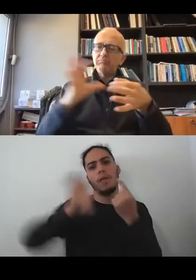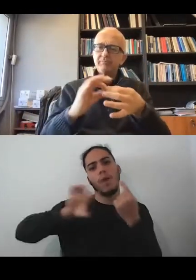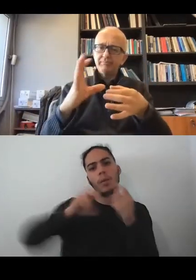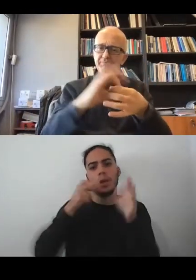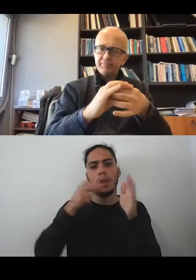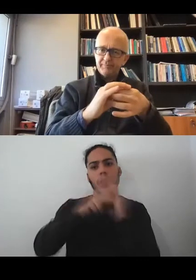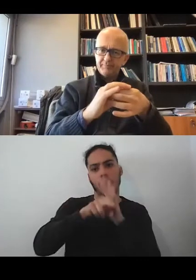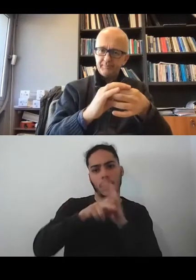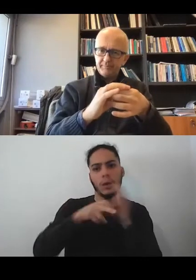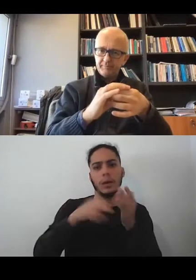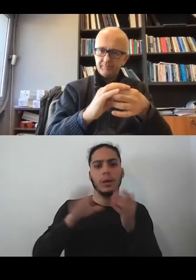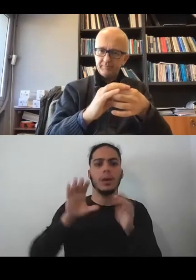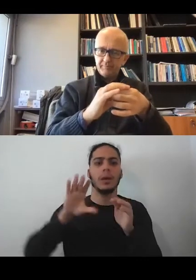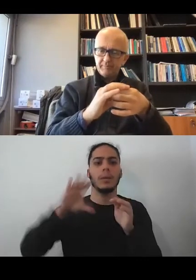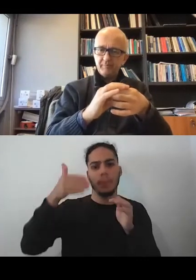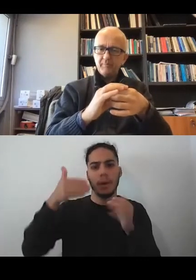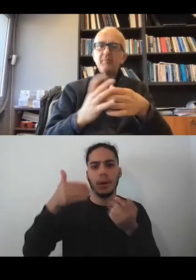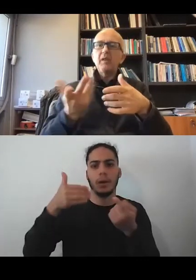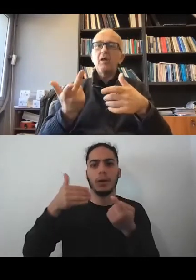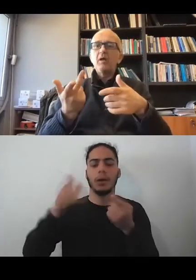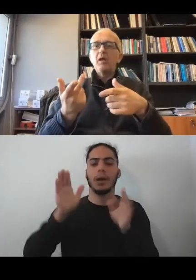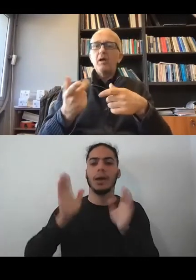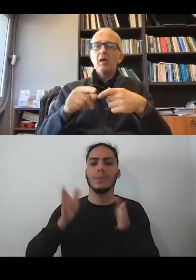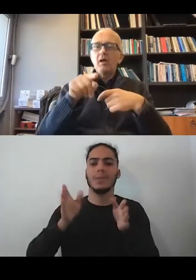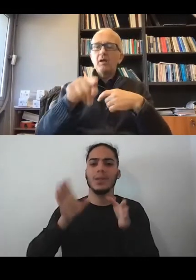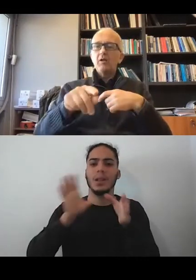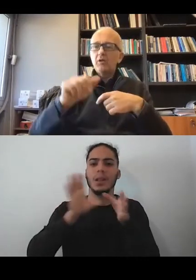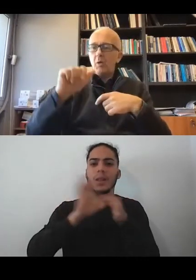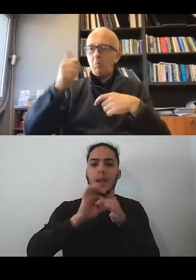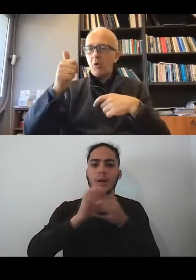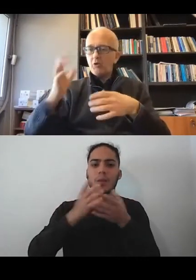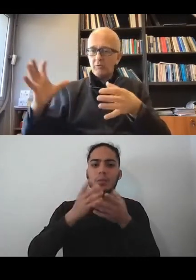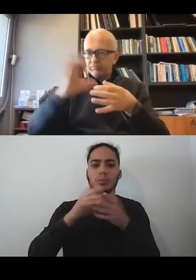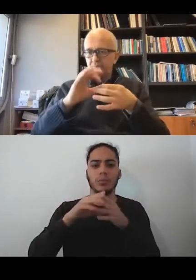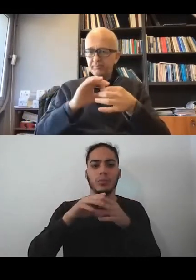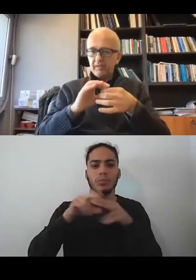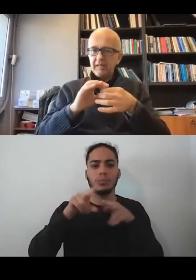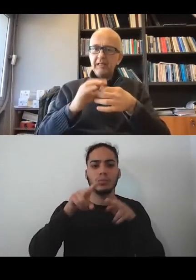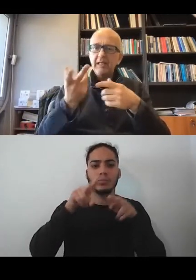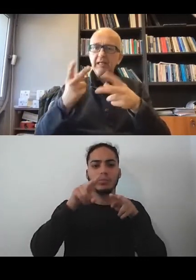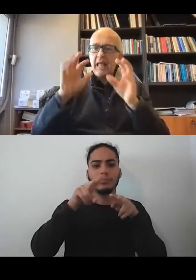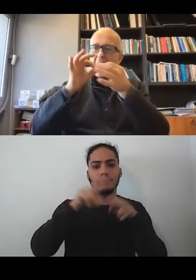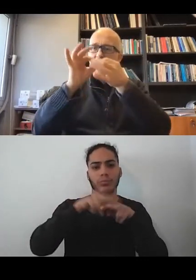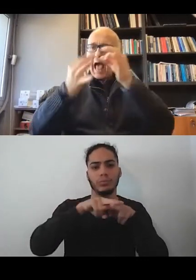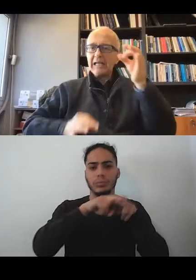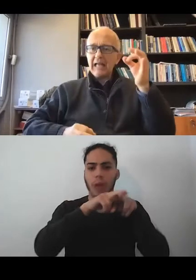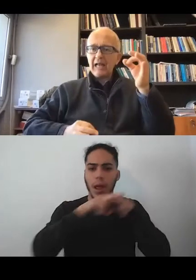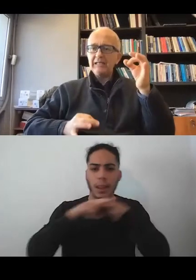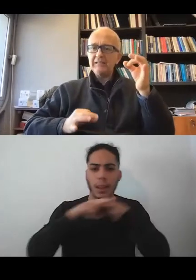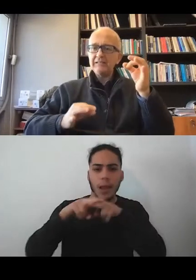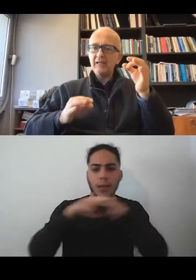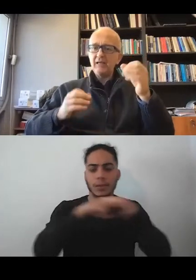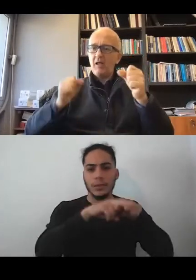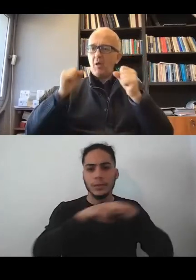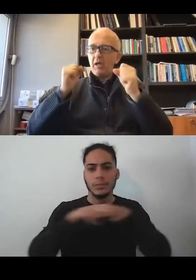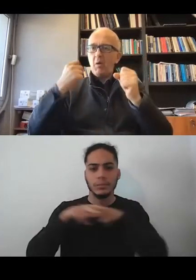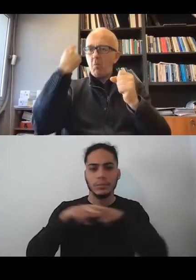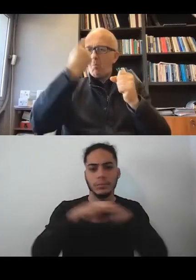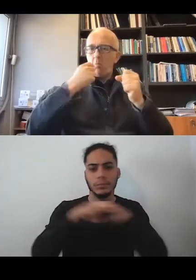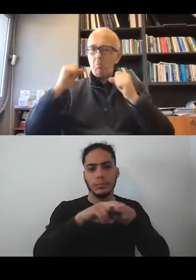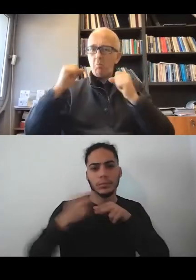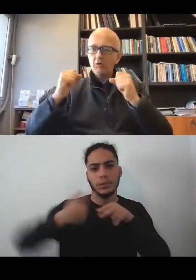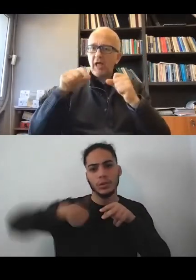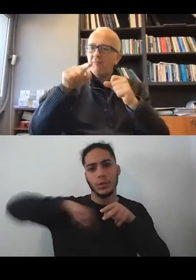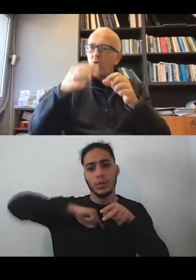first one will have to do with pose analysis. It will use the images and videos from a